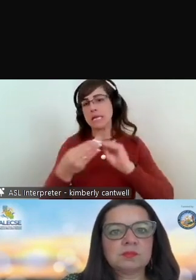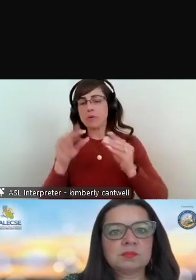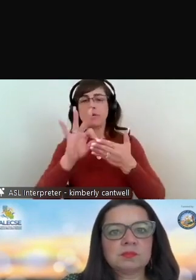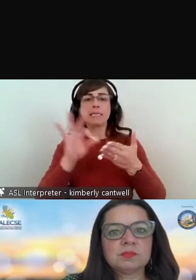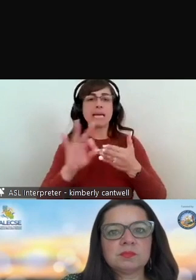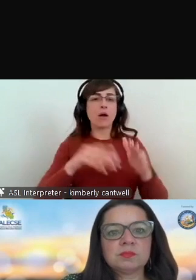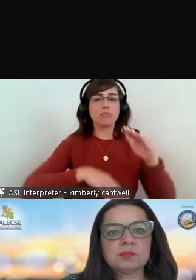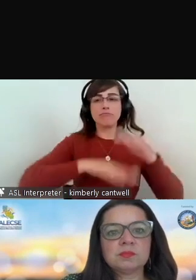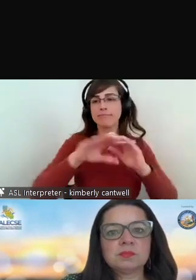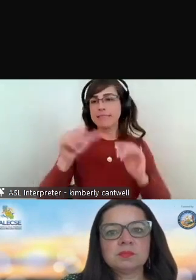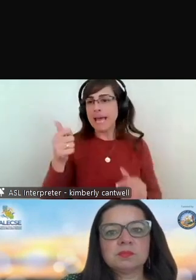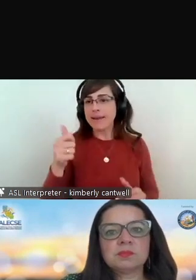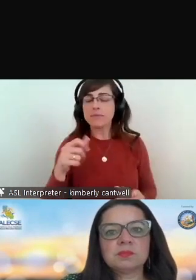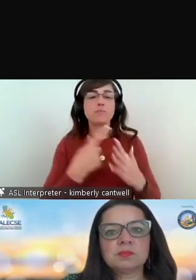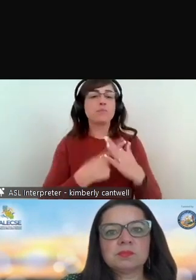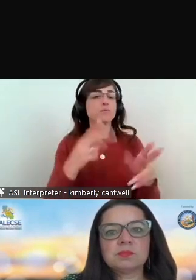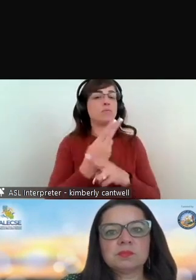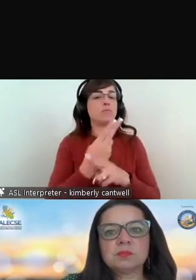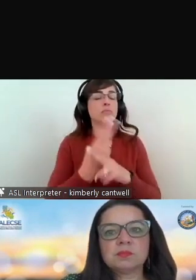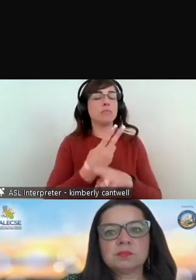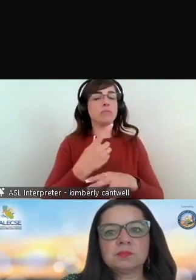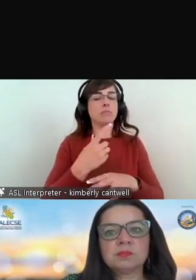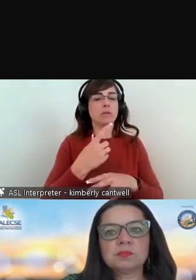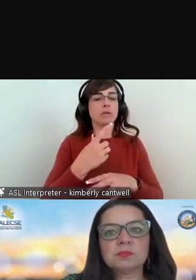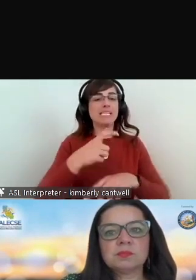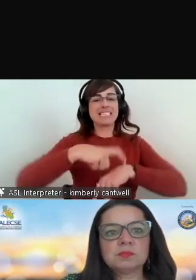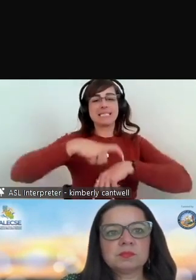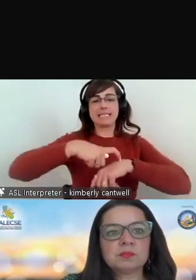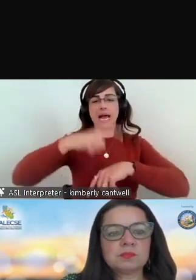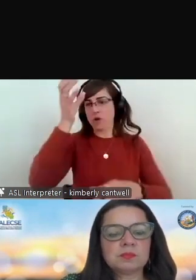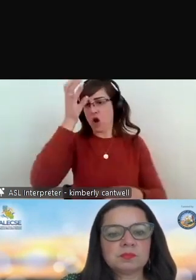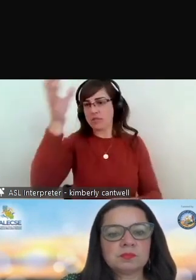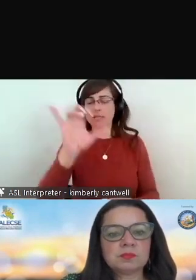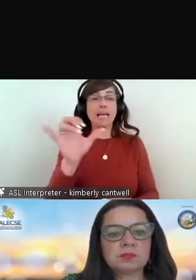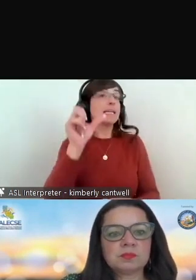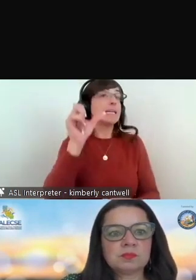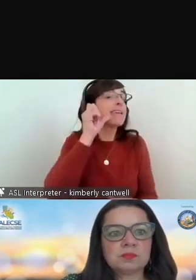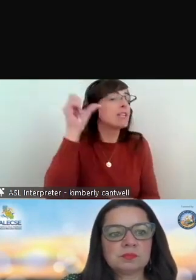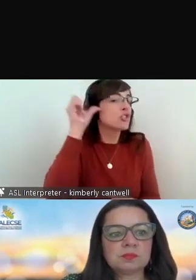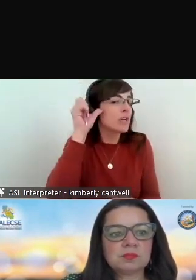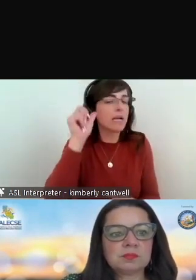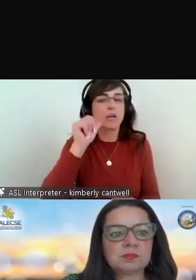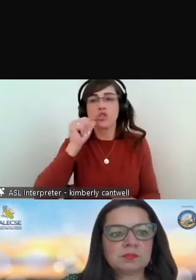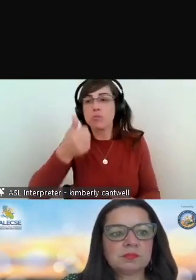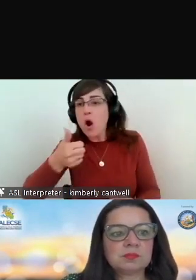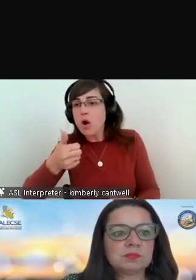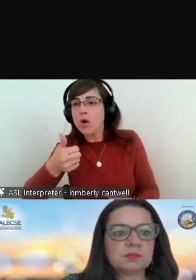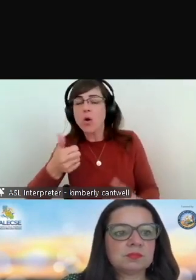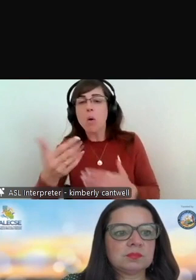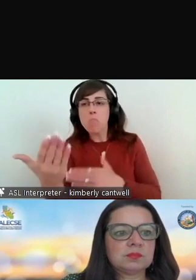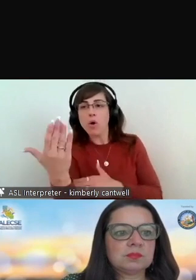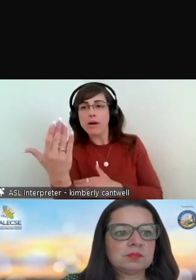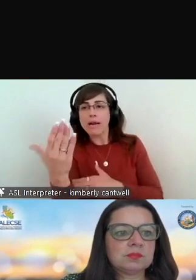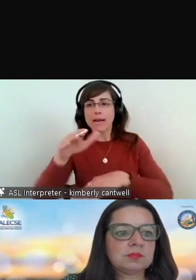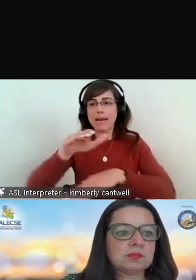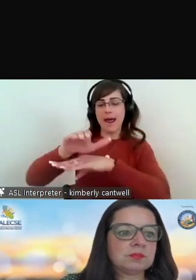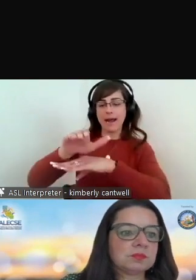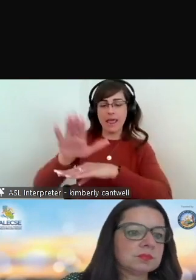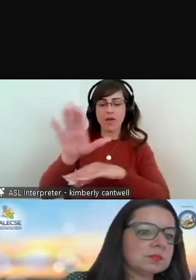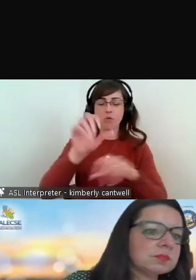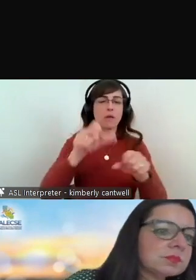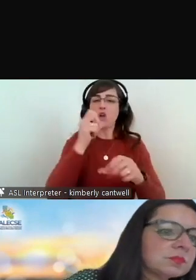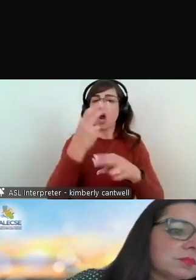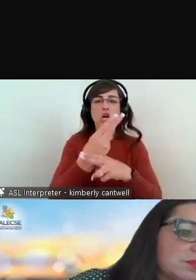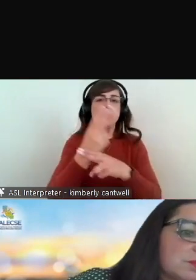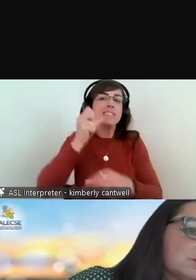10, and start to use some time concepts like yesterday, tomorrow, morning, or night. They are probably not